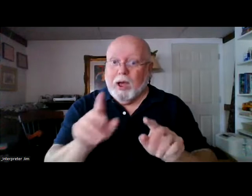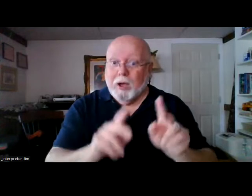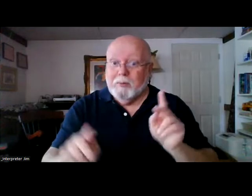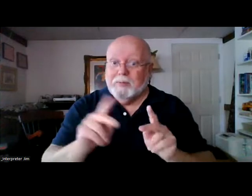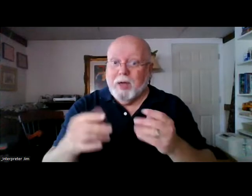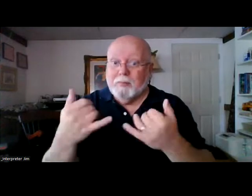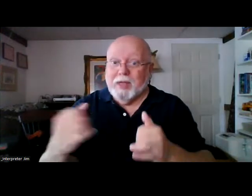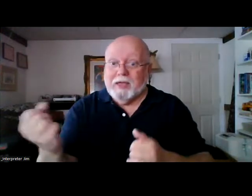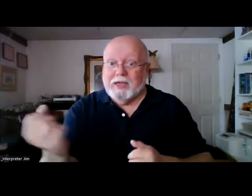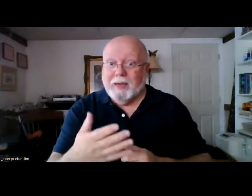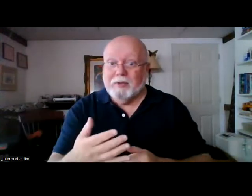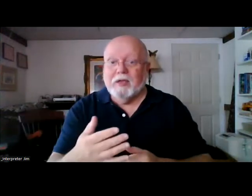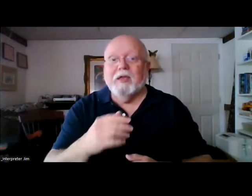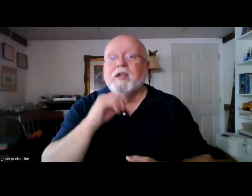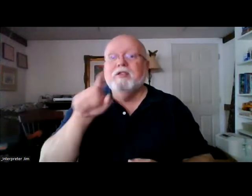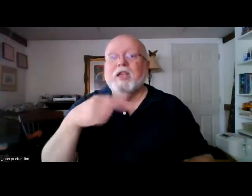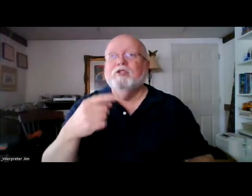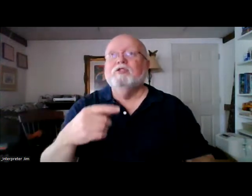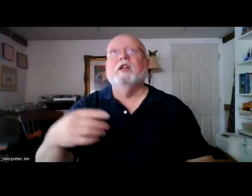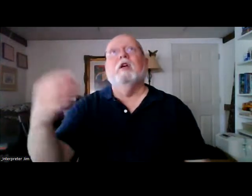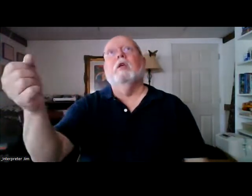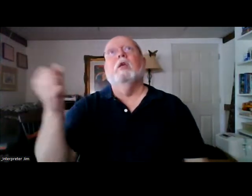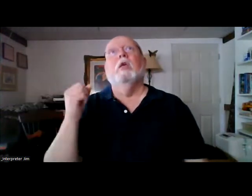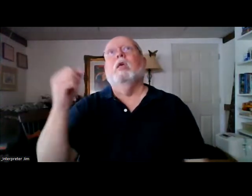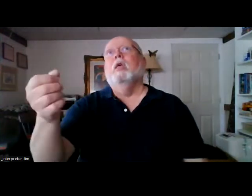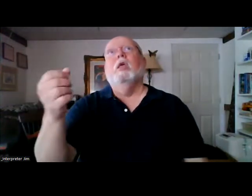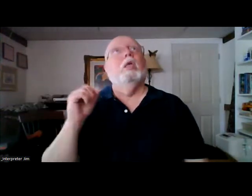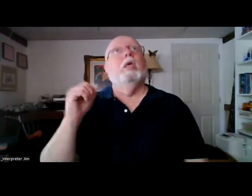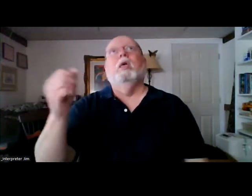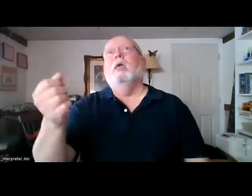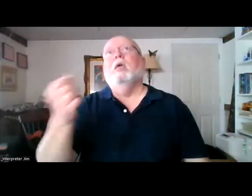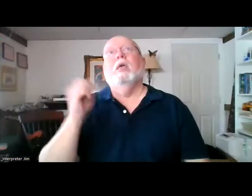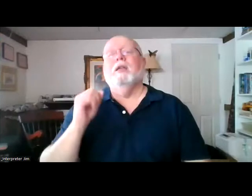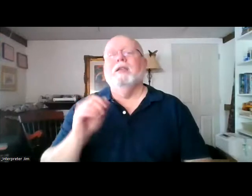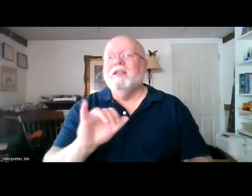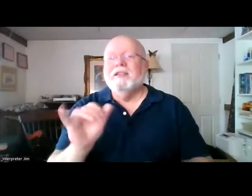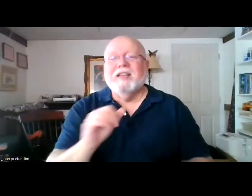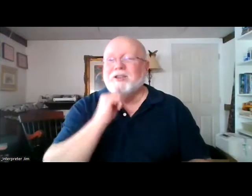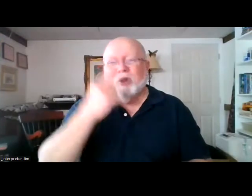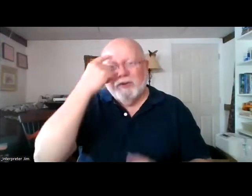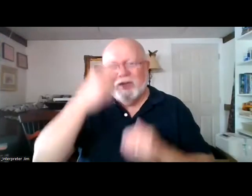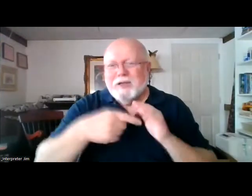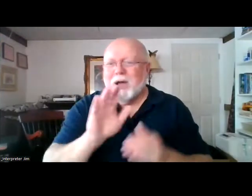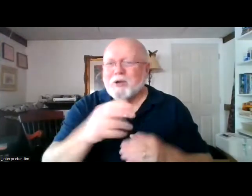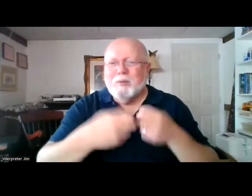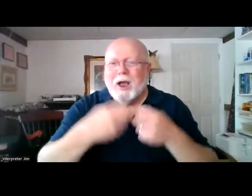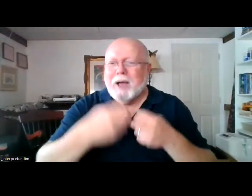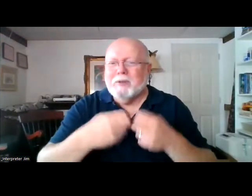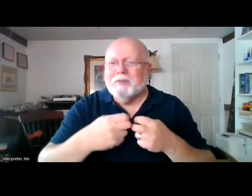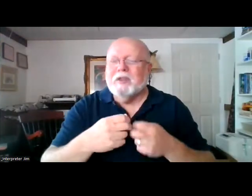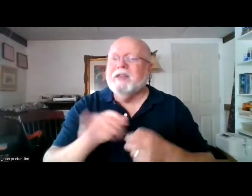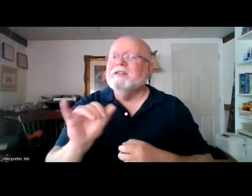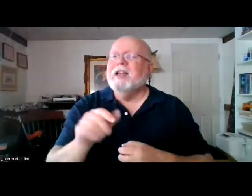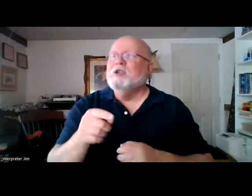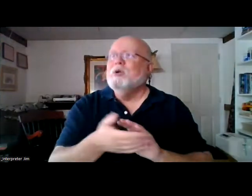very caught up in them. And it's in some ways, a way to escape your problem. You're in a different kind of mental state, just like when you drink, just